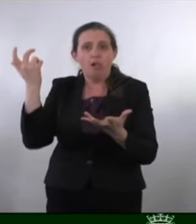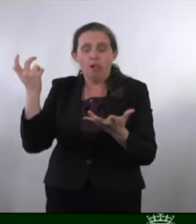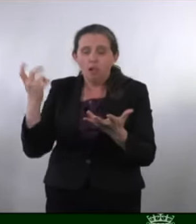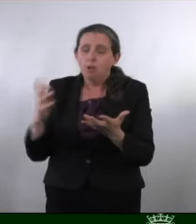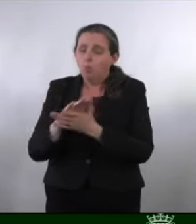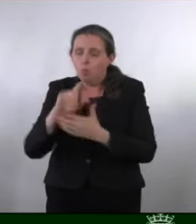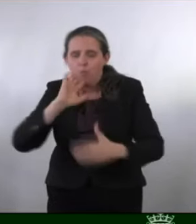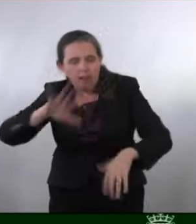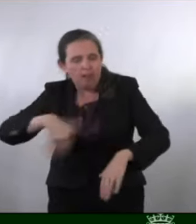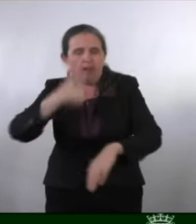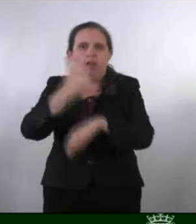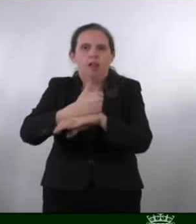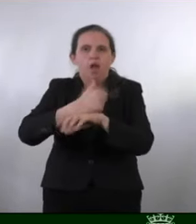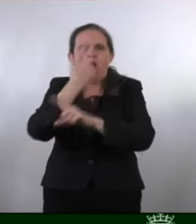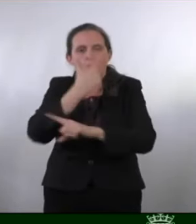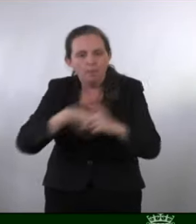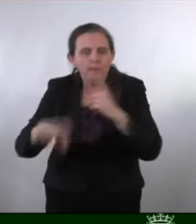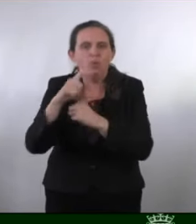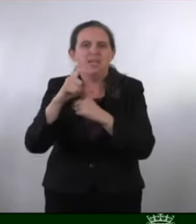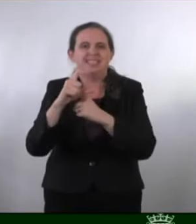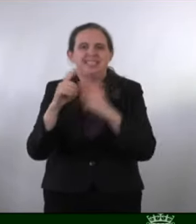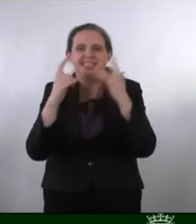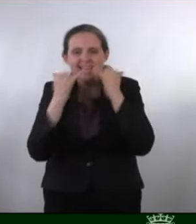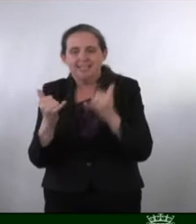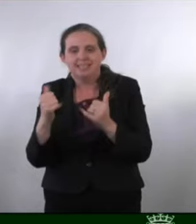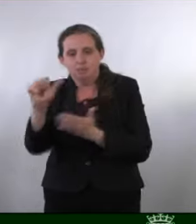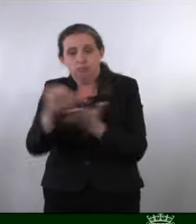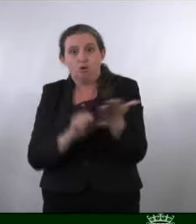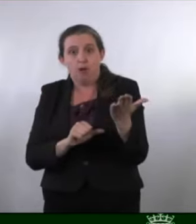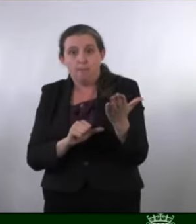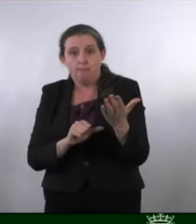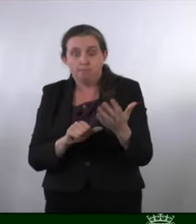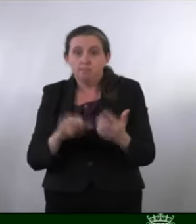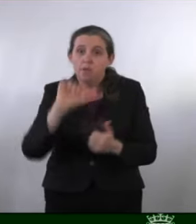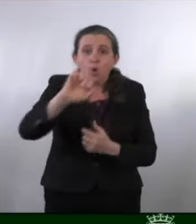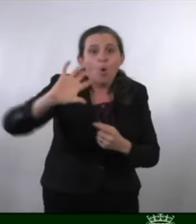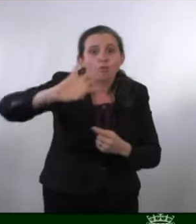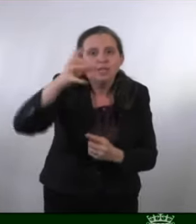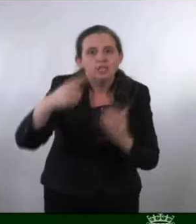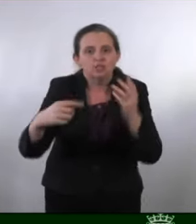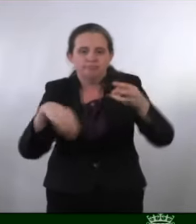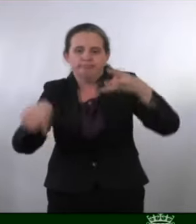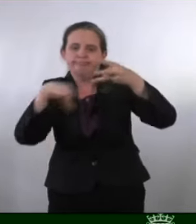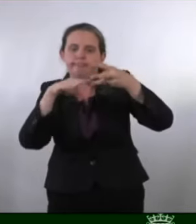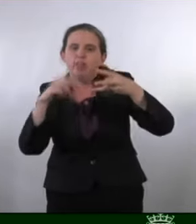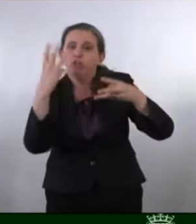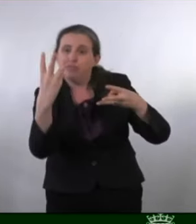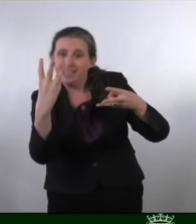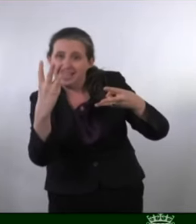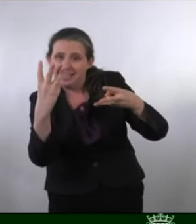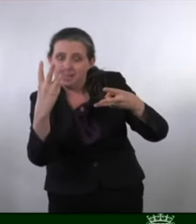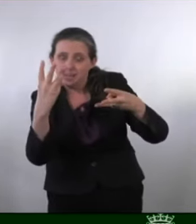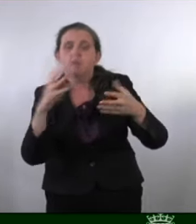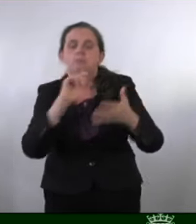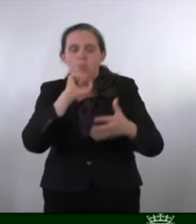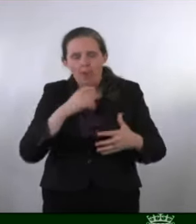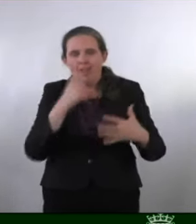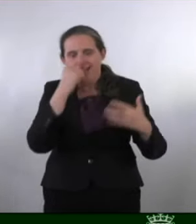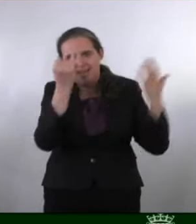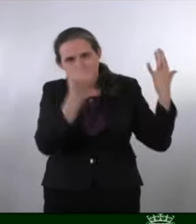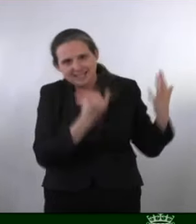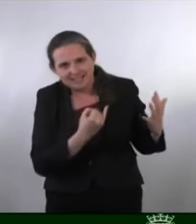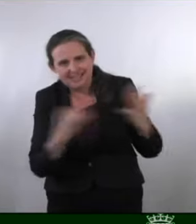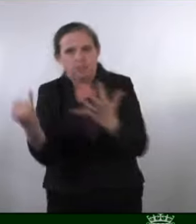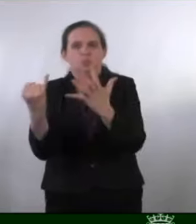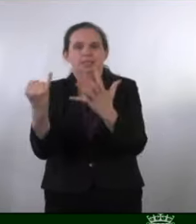programme, offering all local authorities in Tier 3 areas in England a 6-week surge